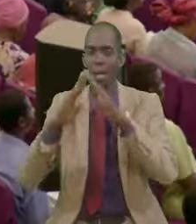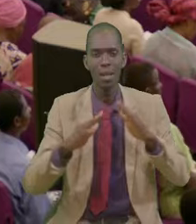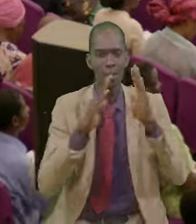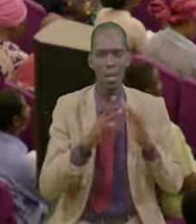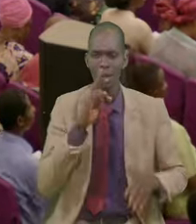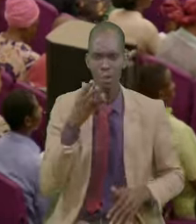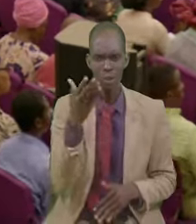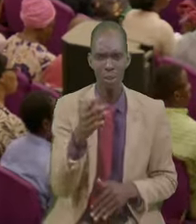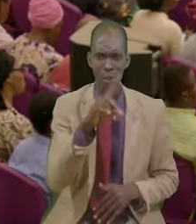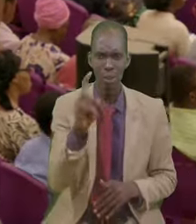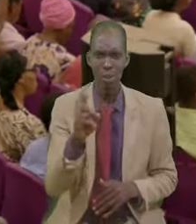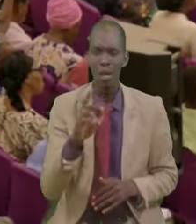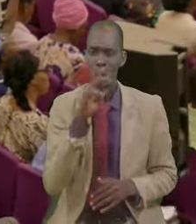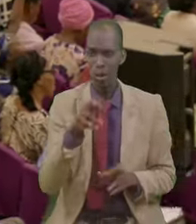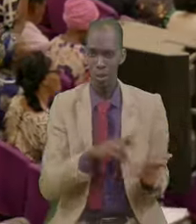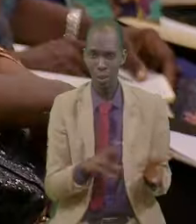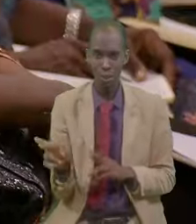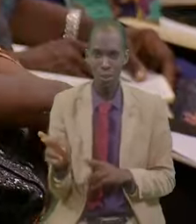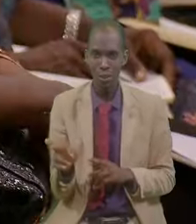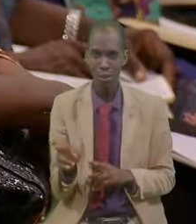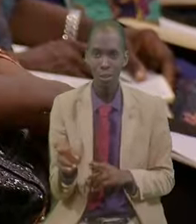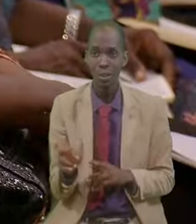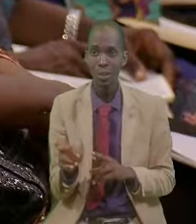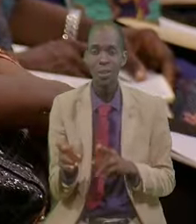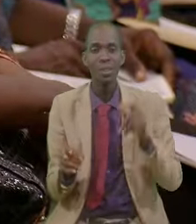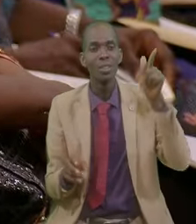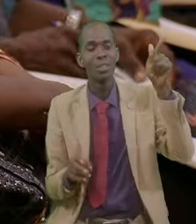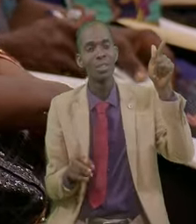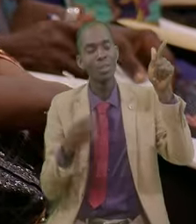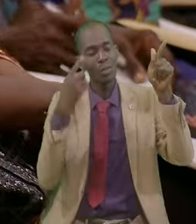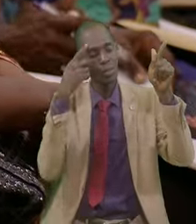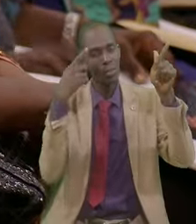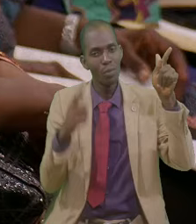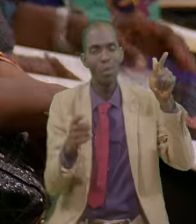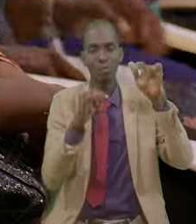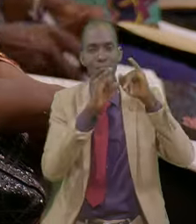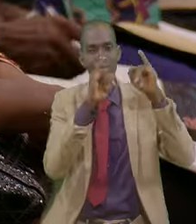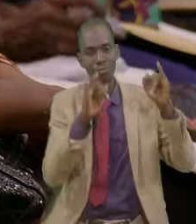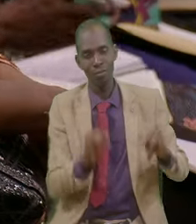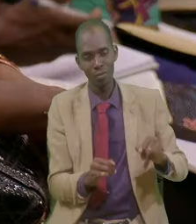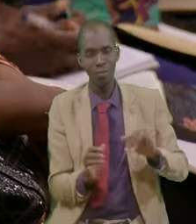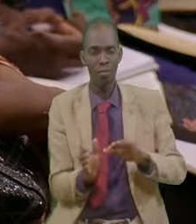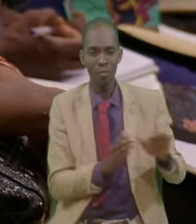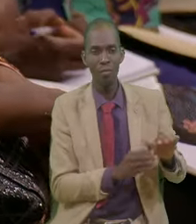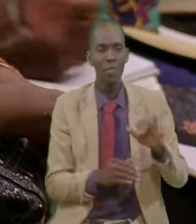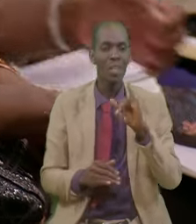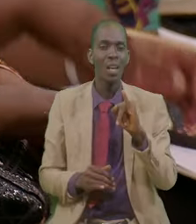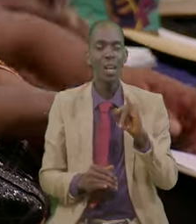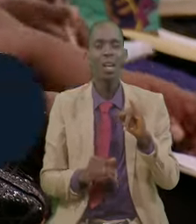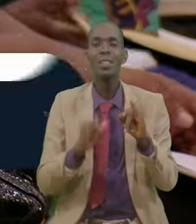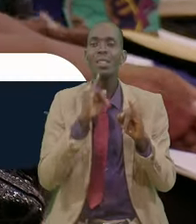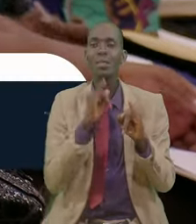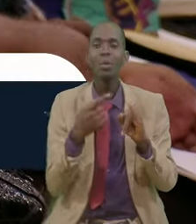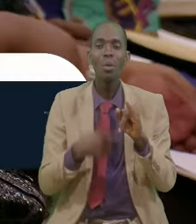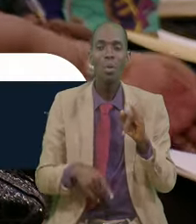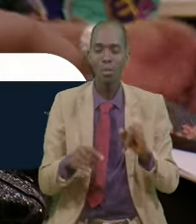there? Are you ready? G for their gods. I, infirmity. That's a